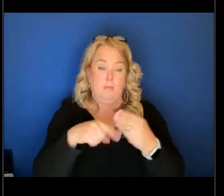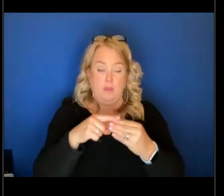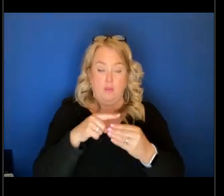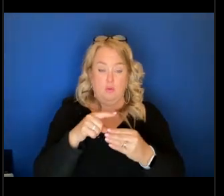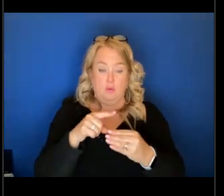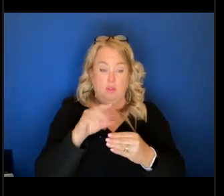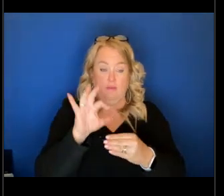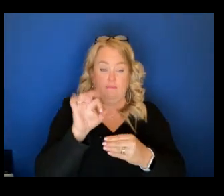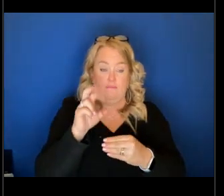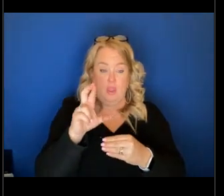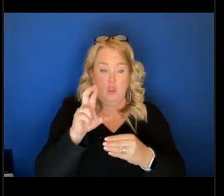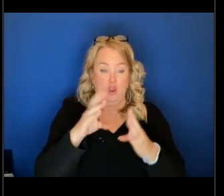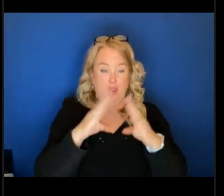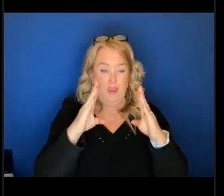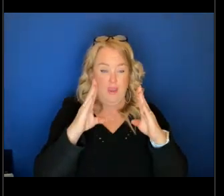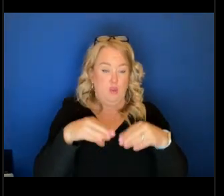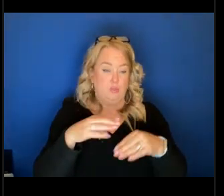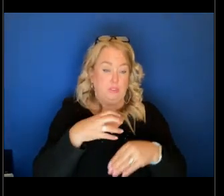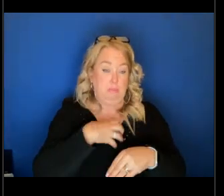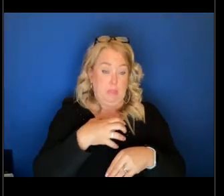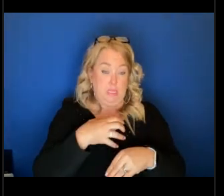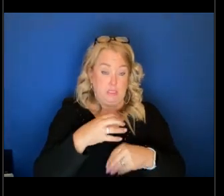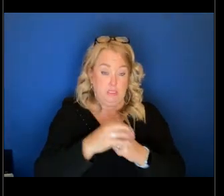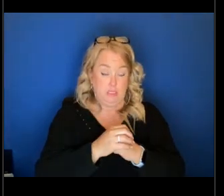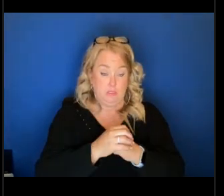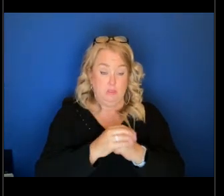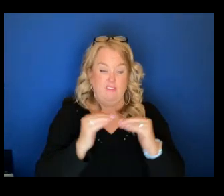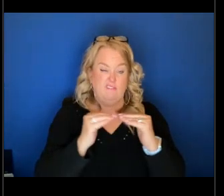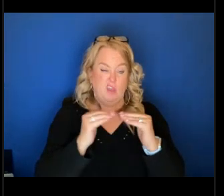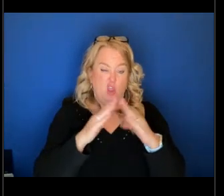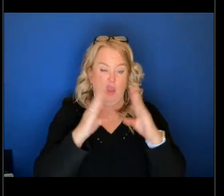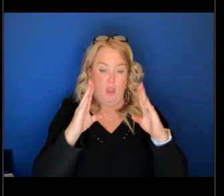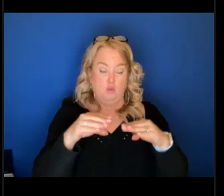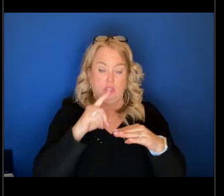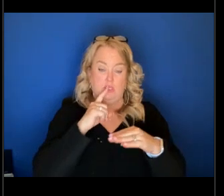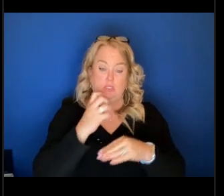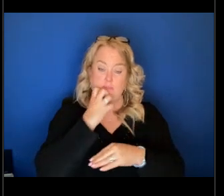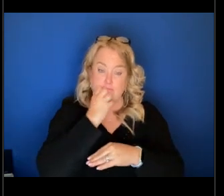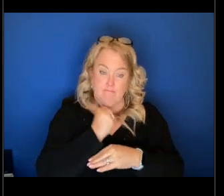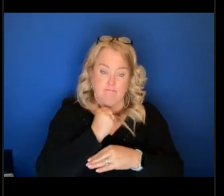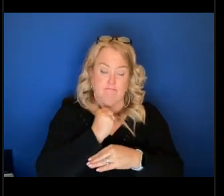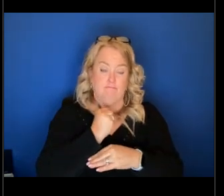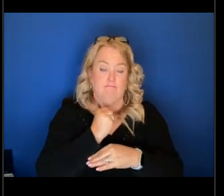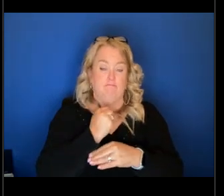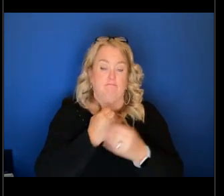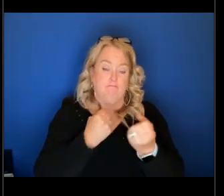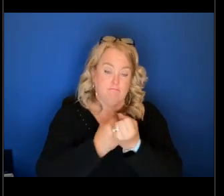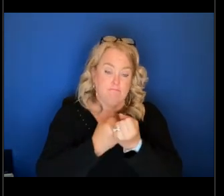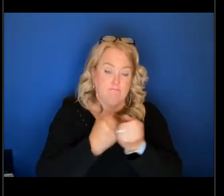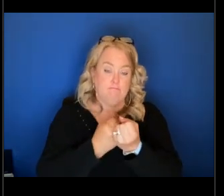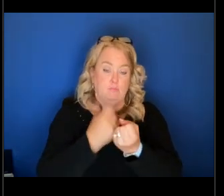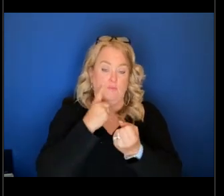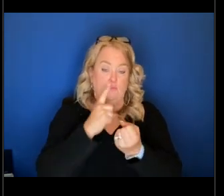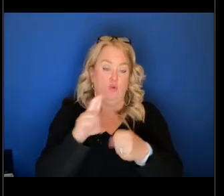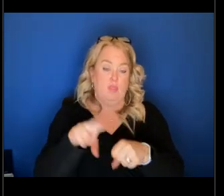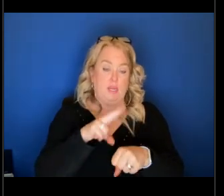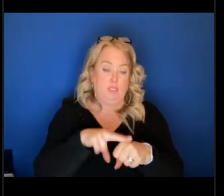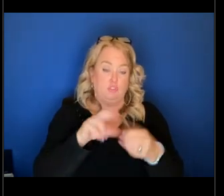complaints first. Fair housing is a valuable asset to our nation's